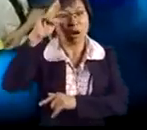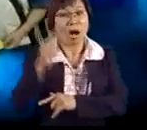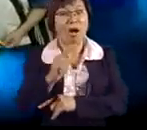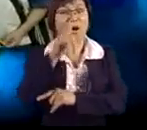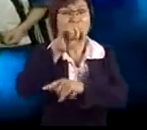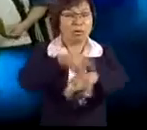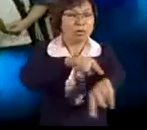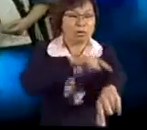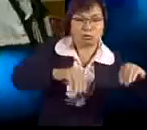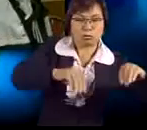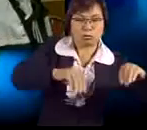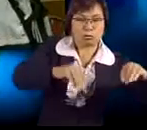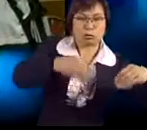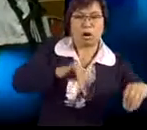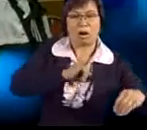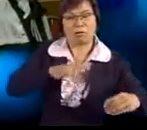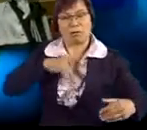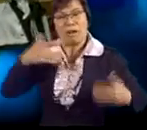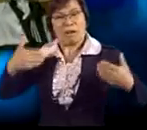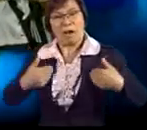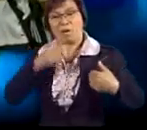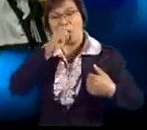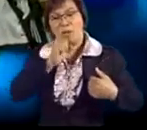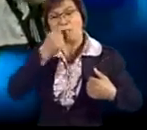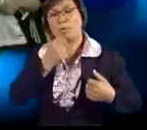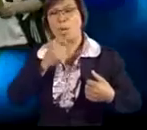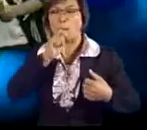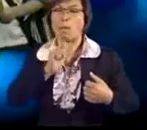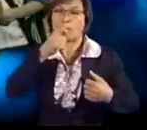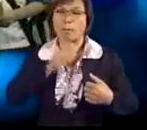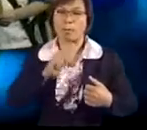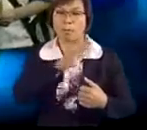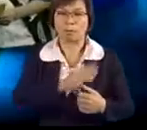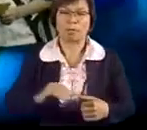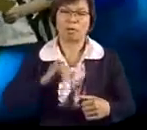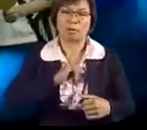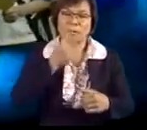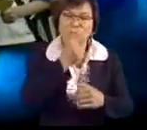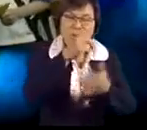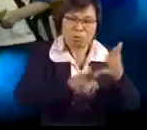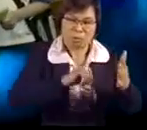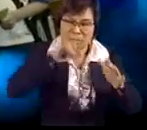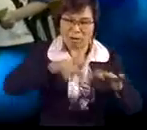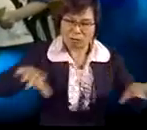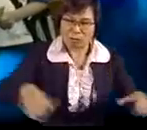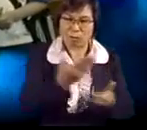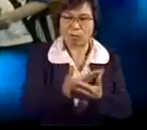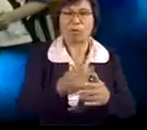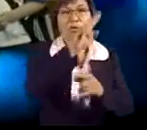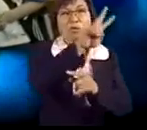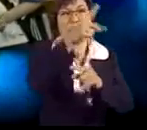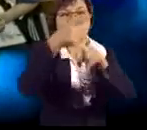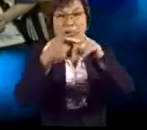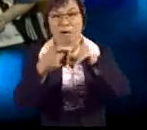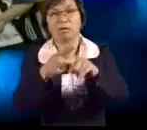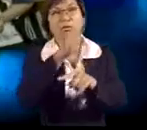lend me her iPod. Then let's go to Uncle Leong's shop. I feel like having a lollipop anyway. Now, let's see what